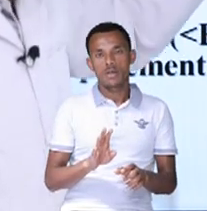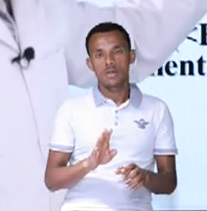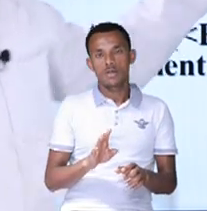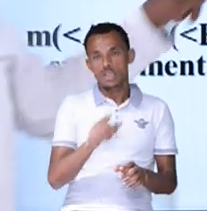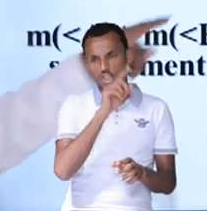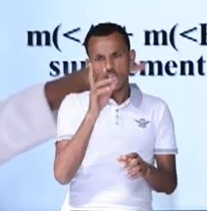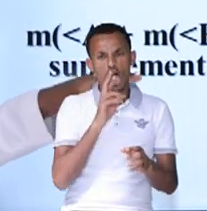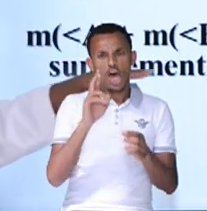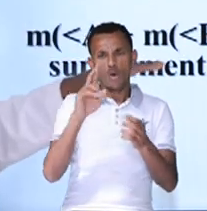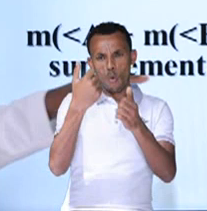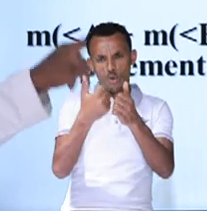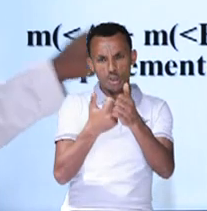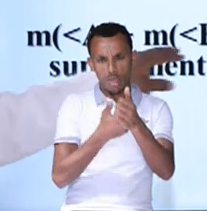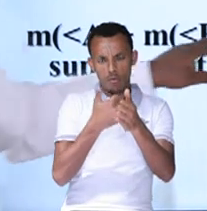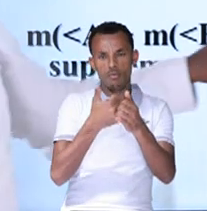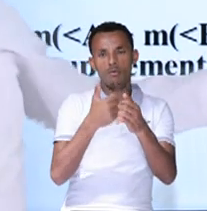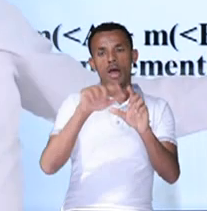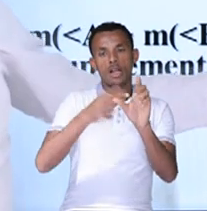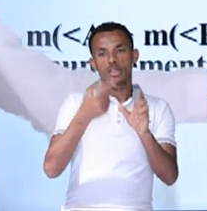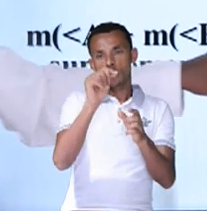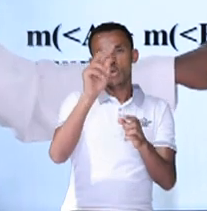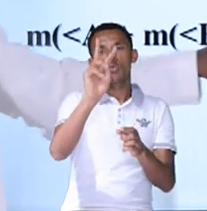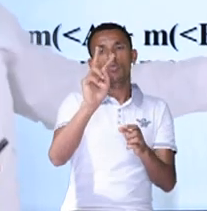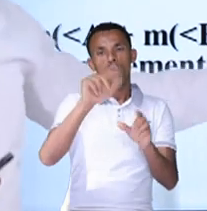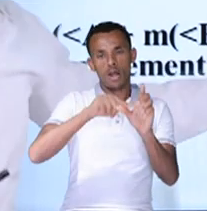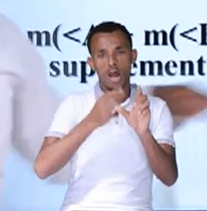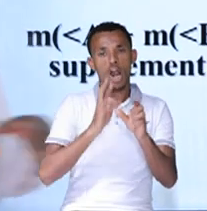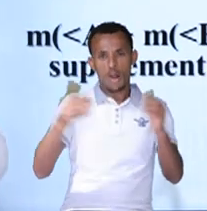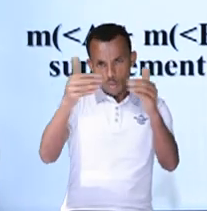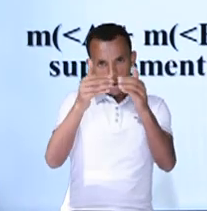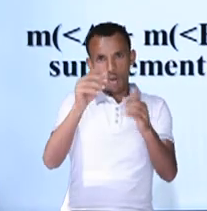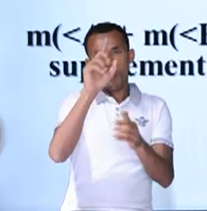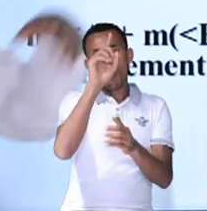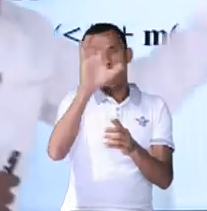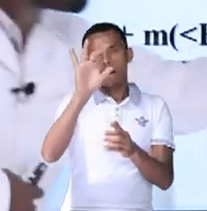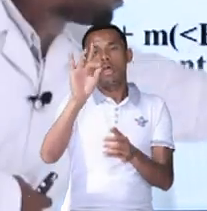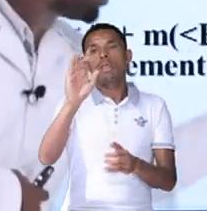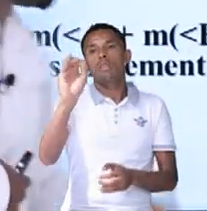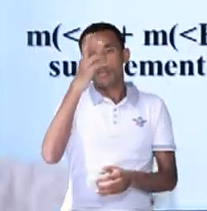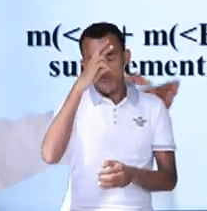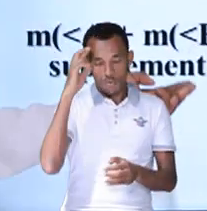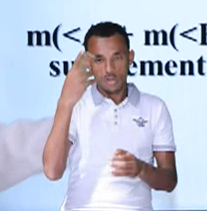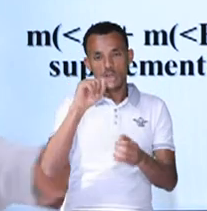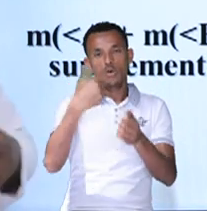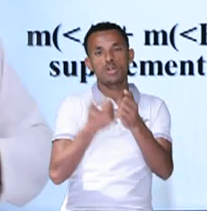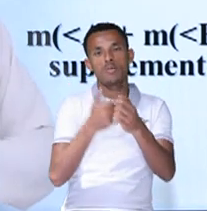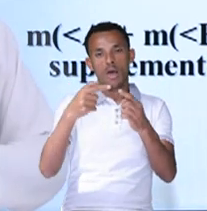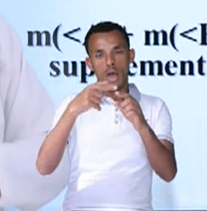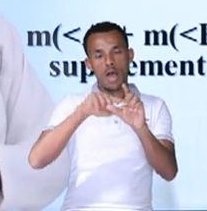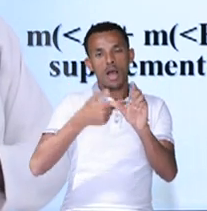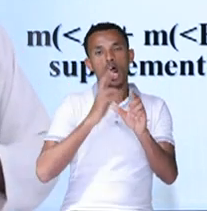because they are consecutive angle. So the two angles are 180 degree. because the consecutive angles